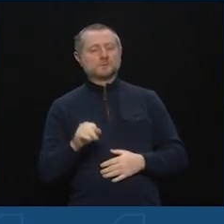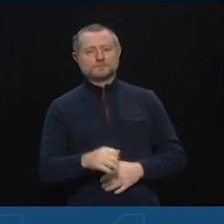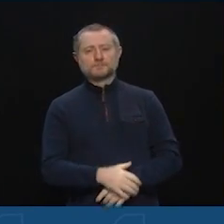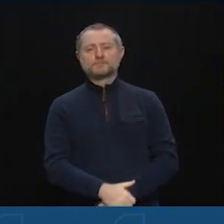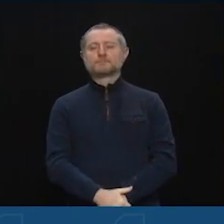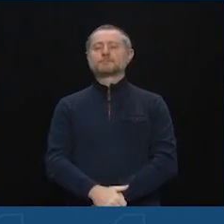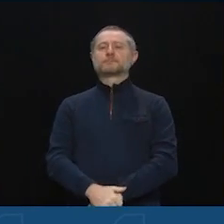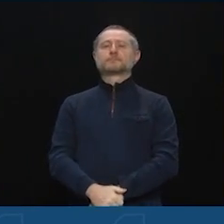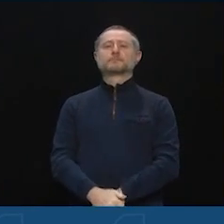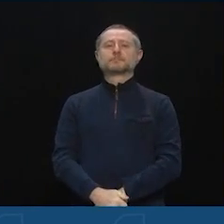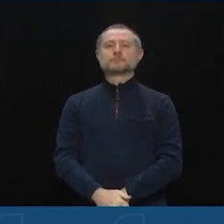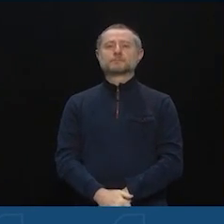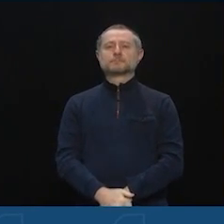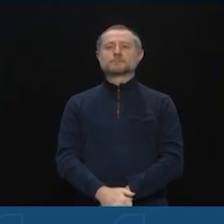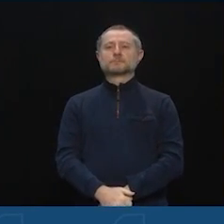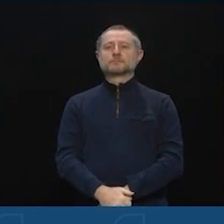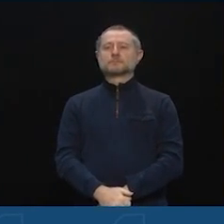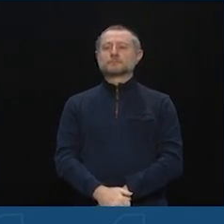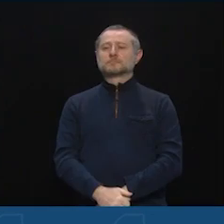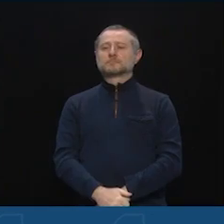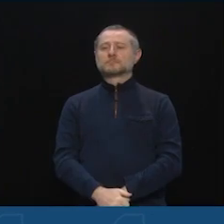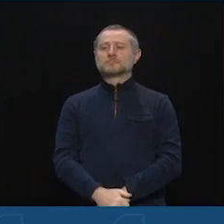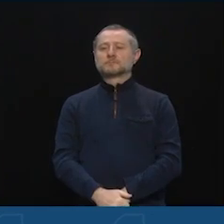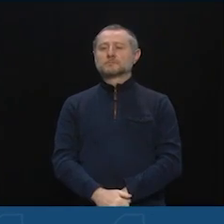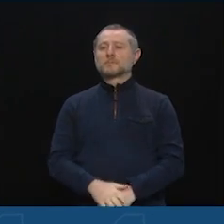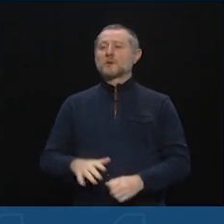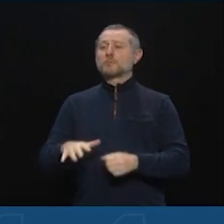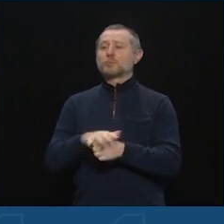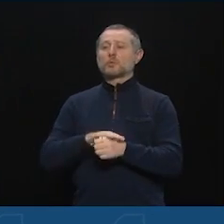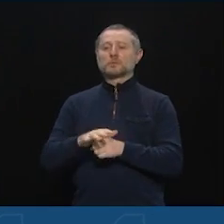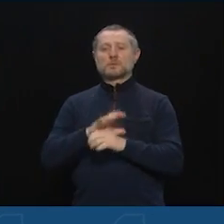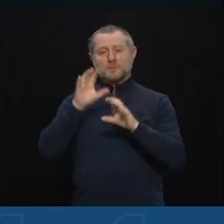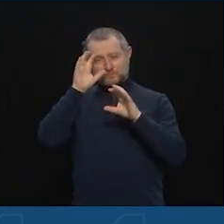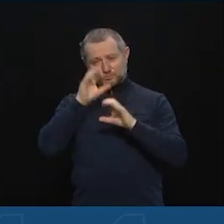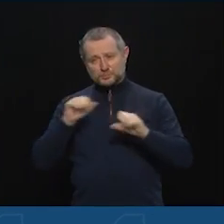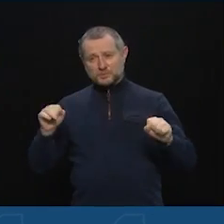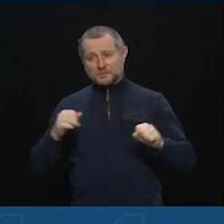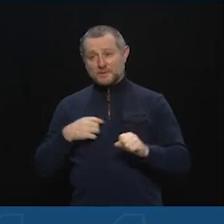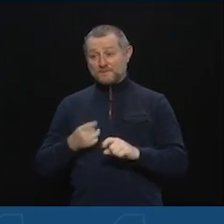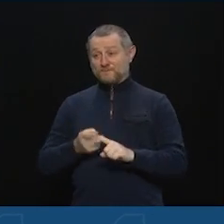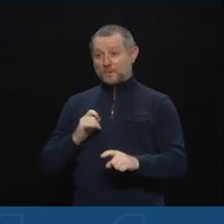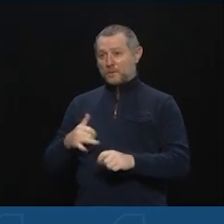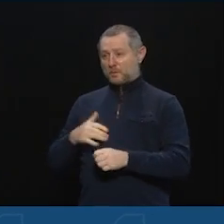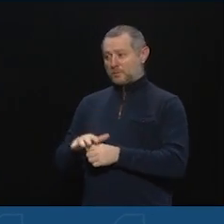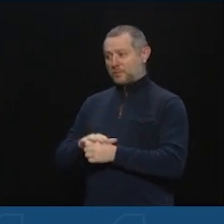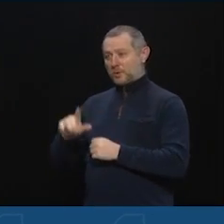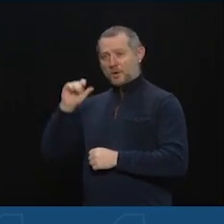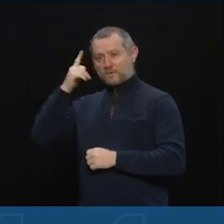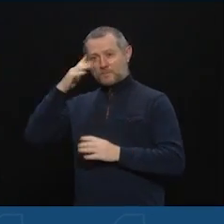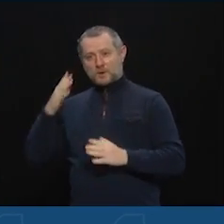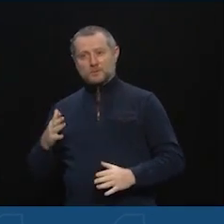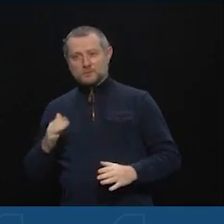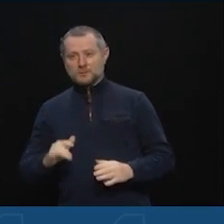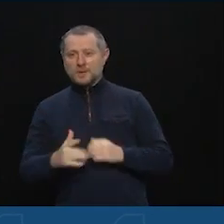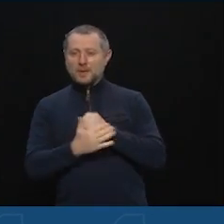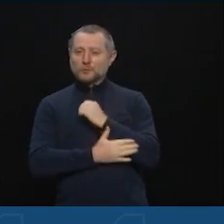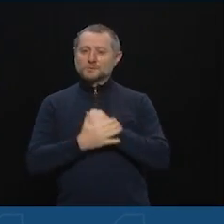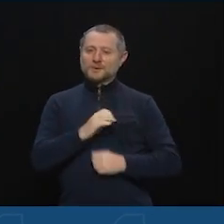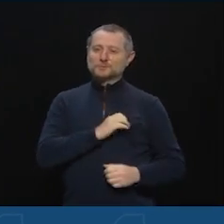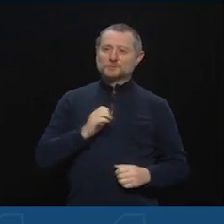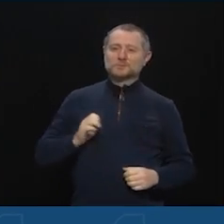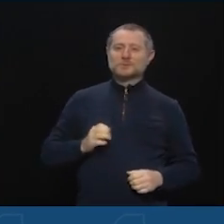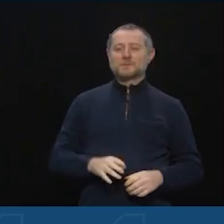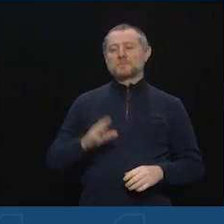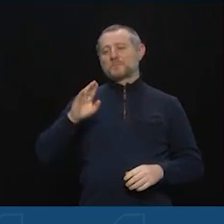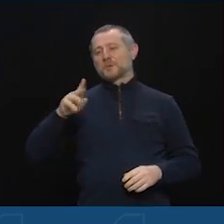her. And borough president, I love borough presidents. I come out of local government. So it's always about the county executive and the BPs who are